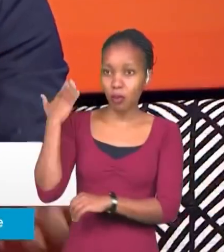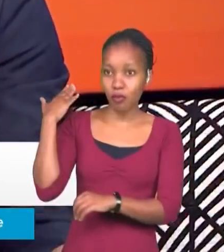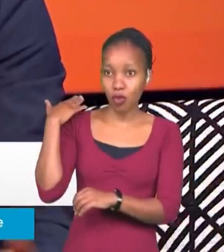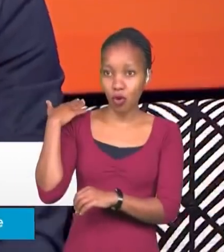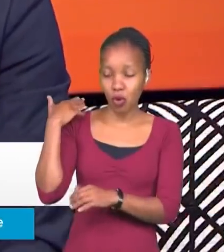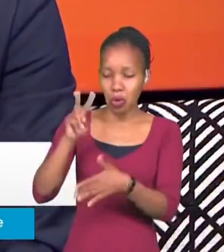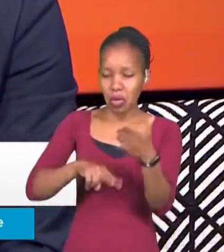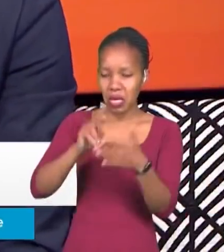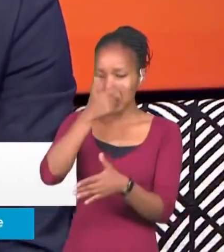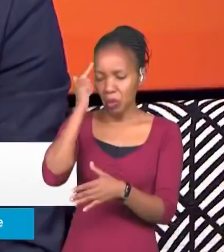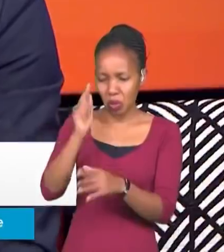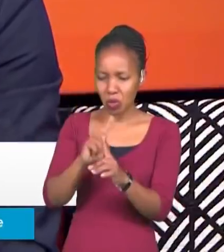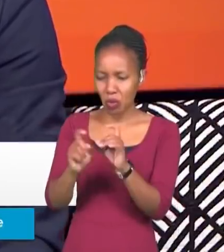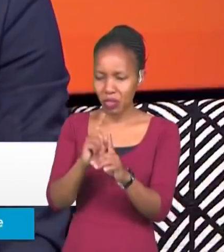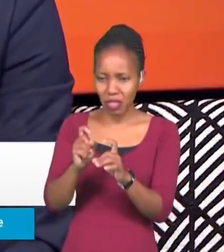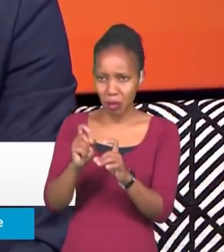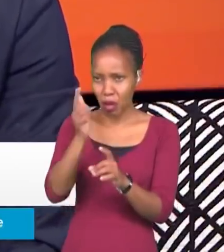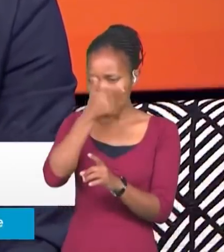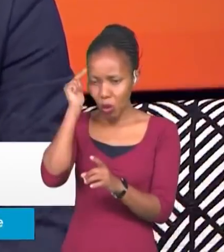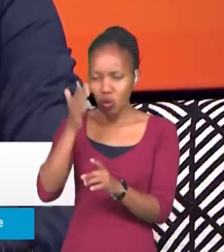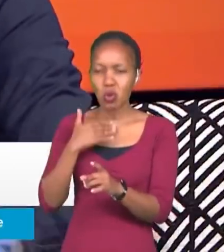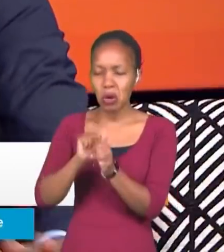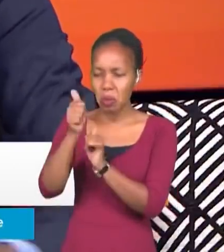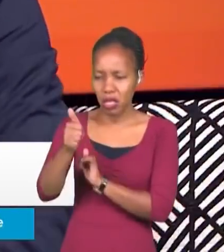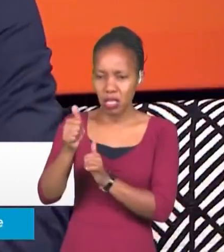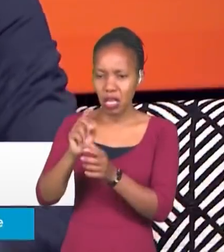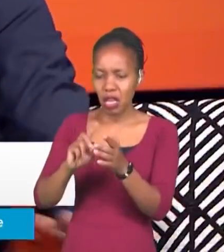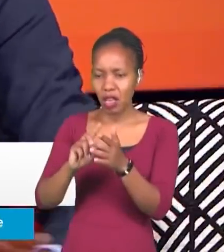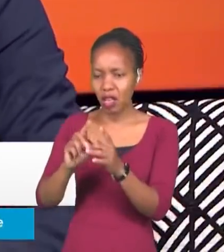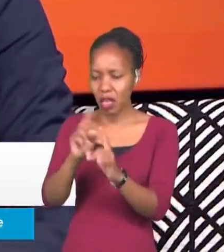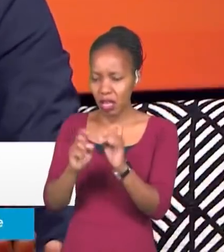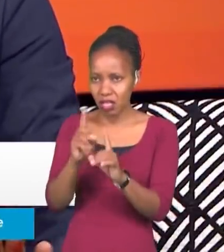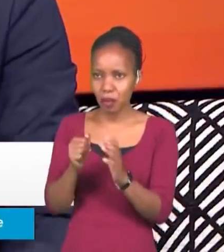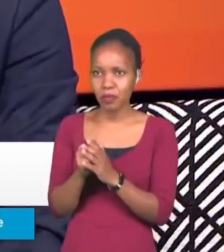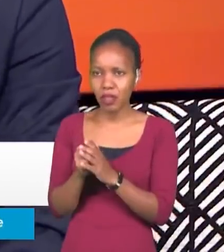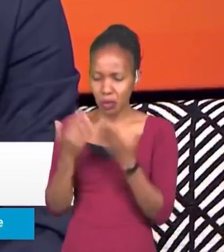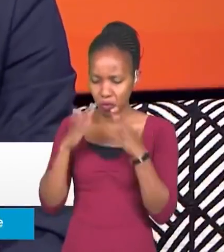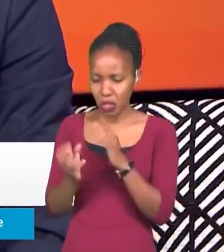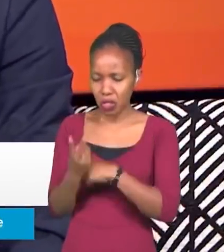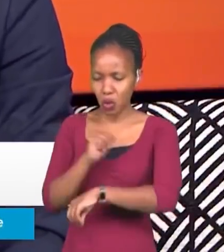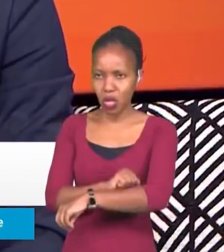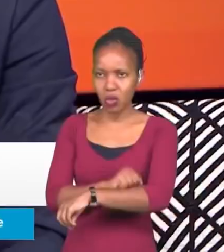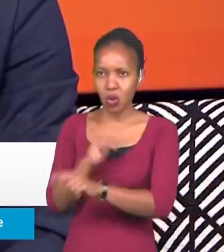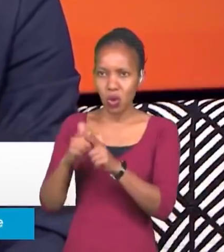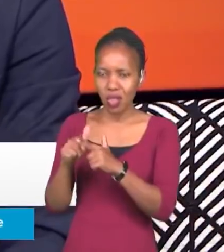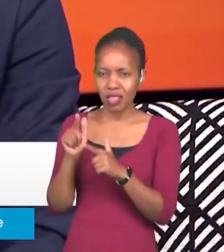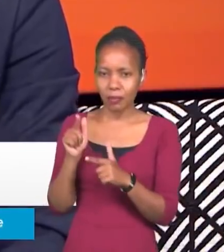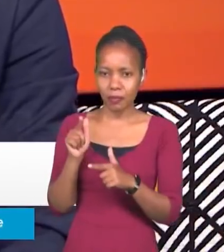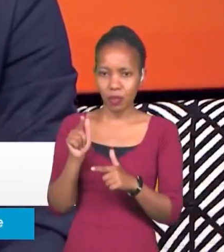sake of exams. Yes. Because you wanted to pass exams. Mm-hmm. But now after everything, you've graduated, you're done in school. Yes. This culture kind